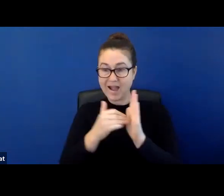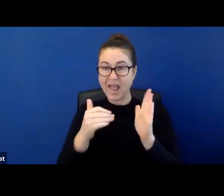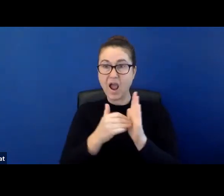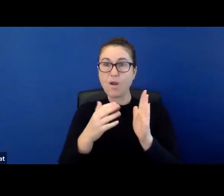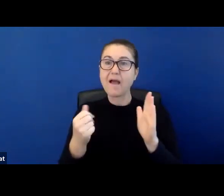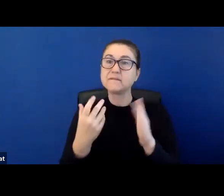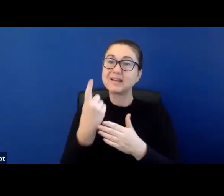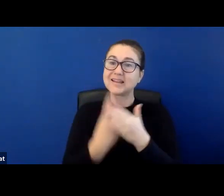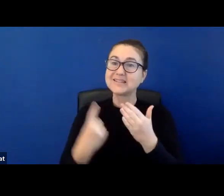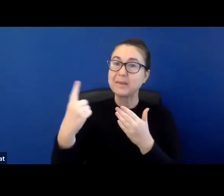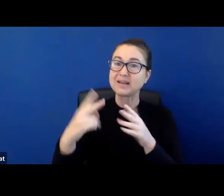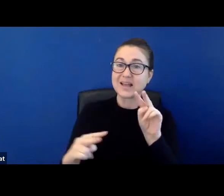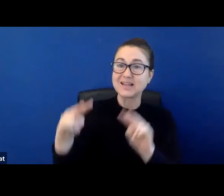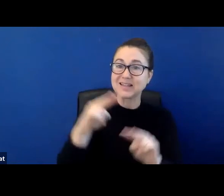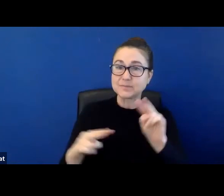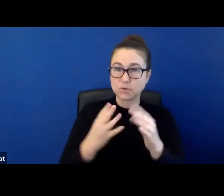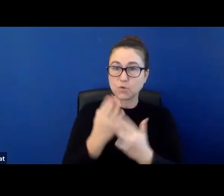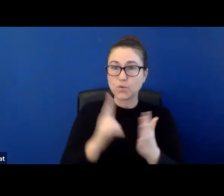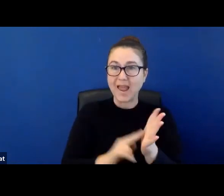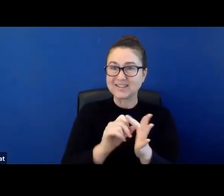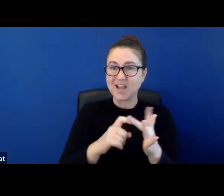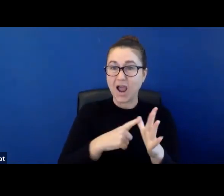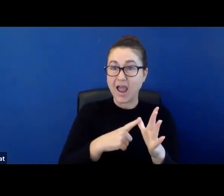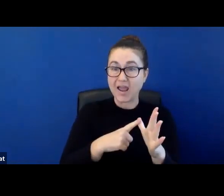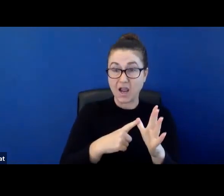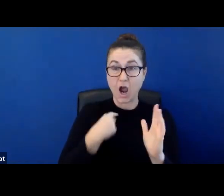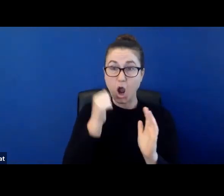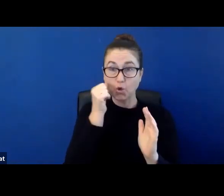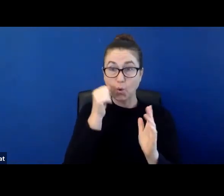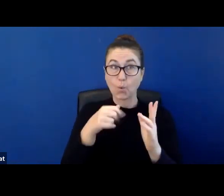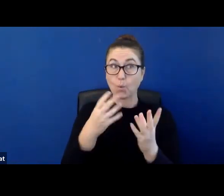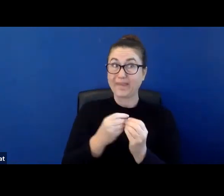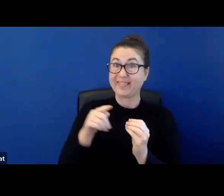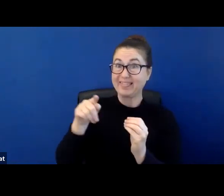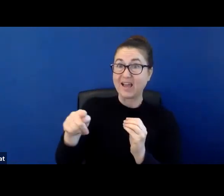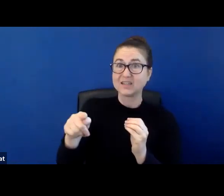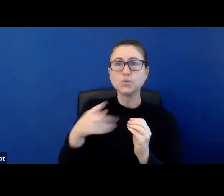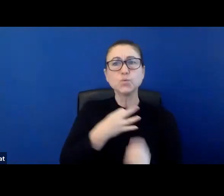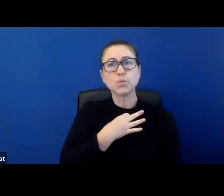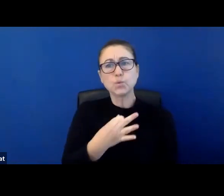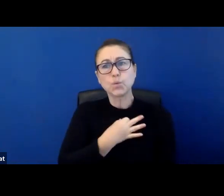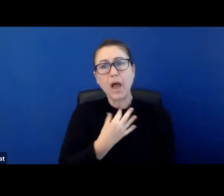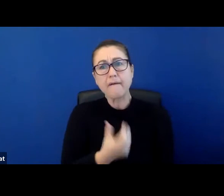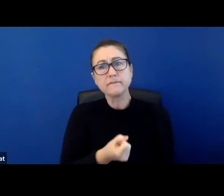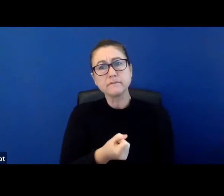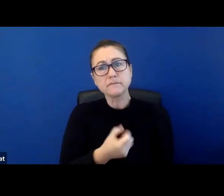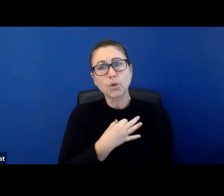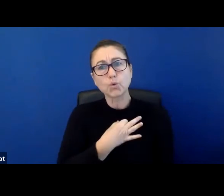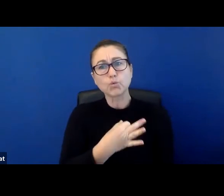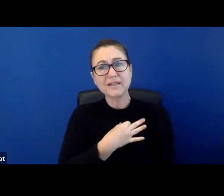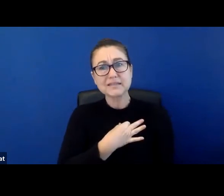independent assessments in the NDIA, that there is a risk that some of